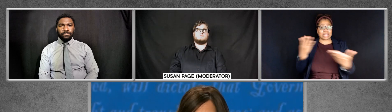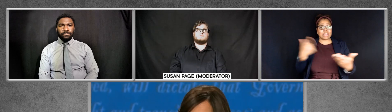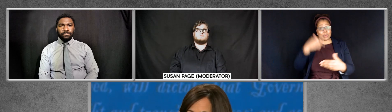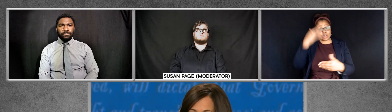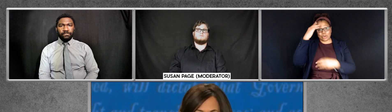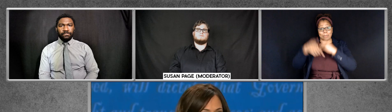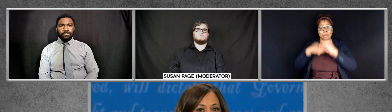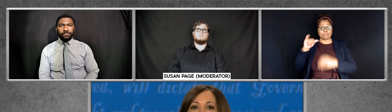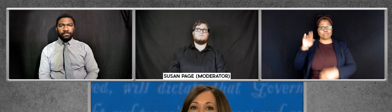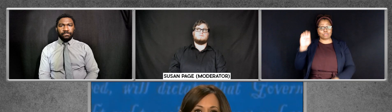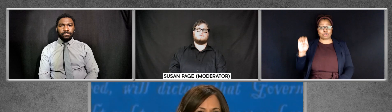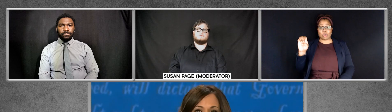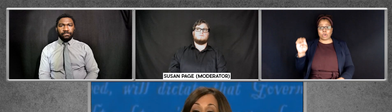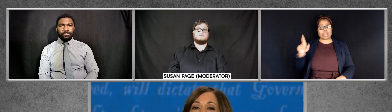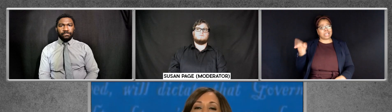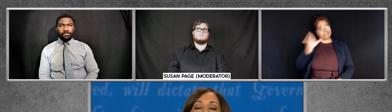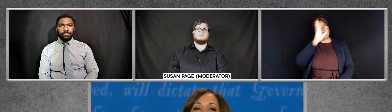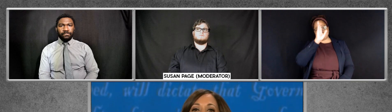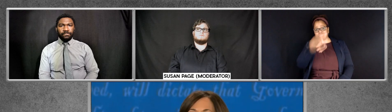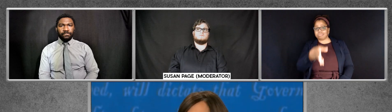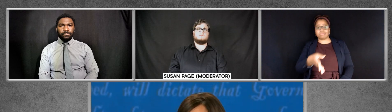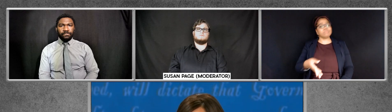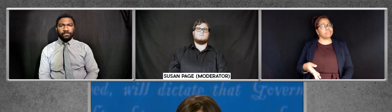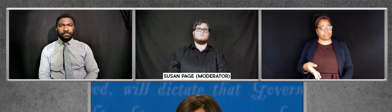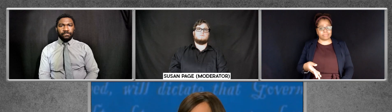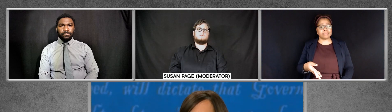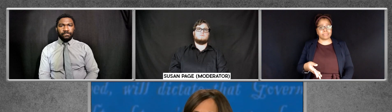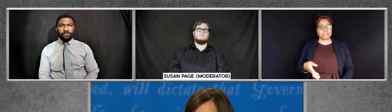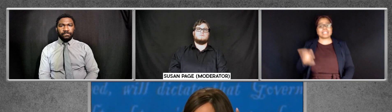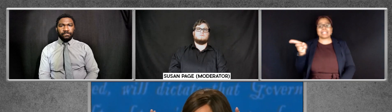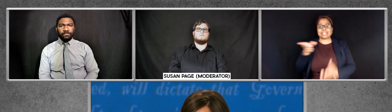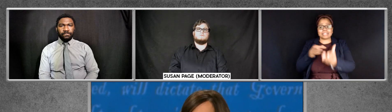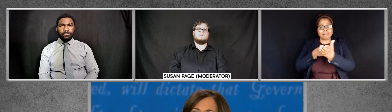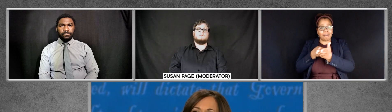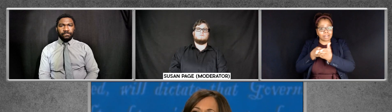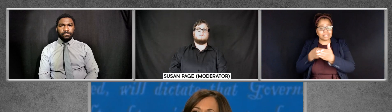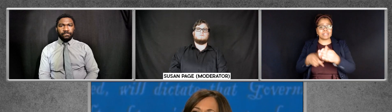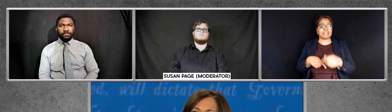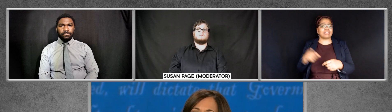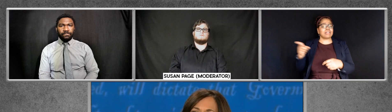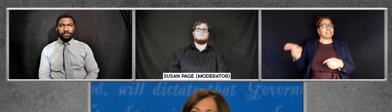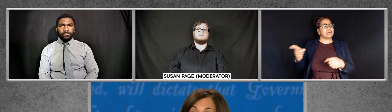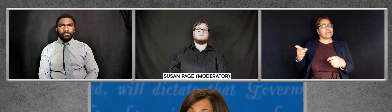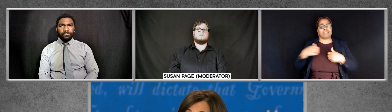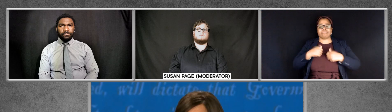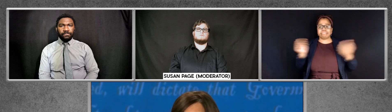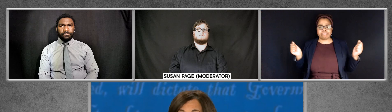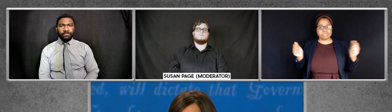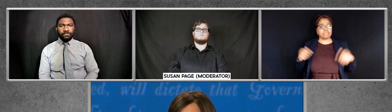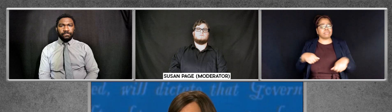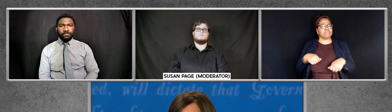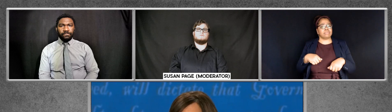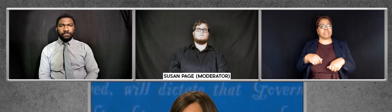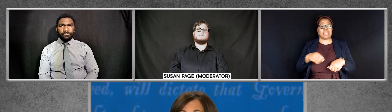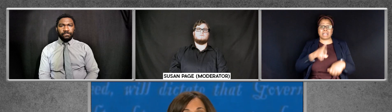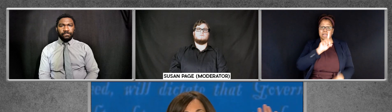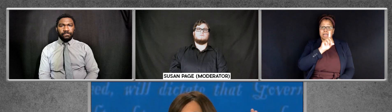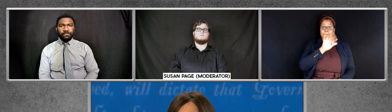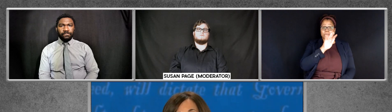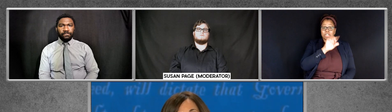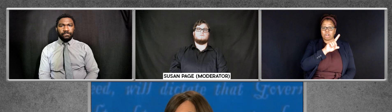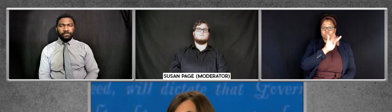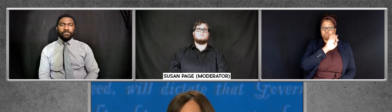Joe, he puts it all out there. He is honest, he is forthright. But Donald Trump, on the other hand, has